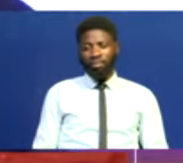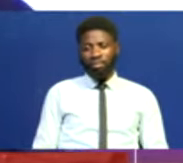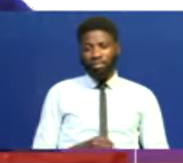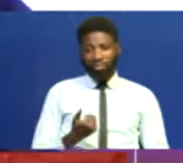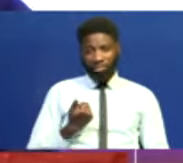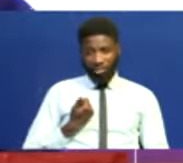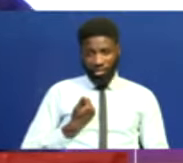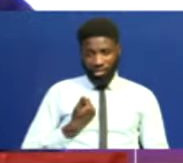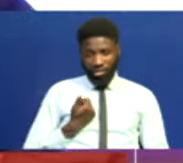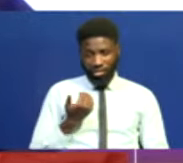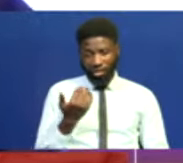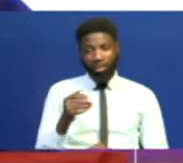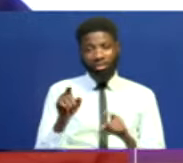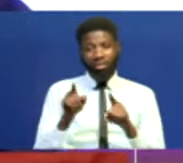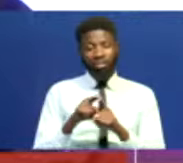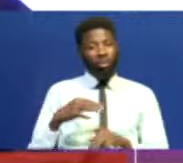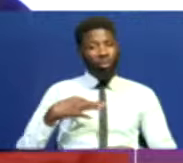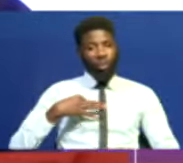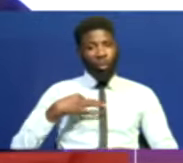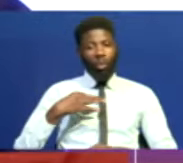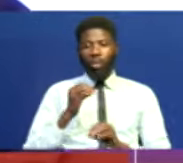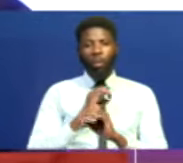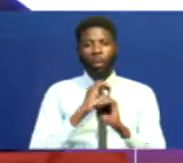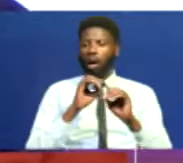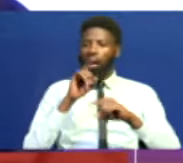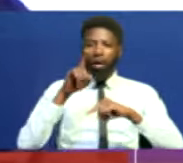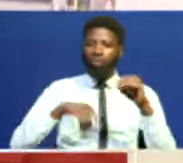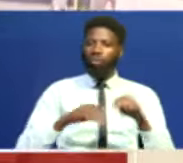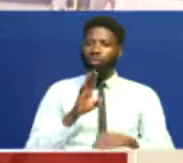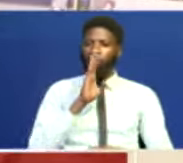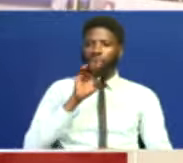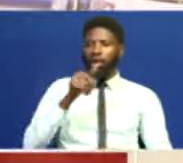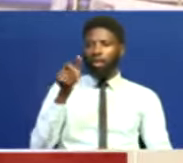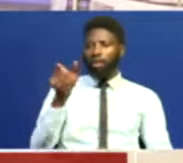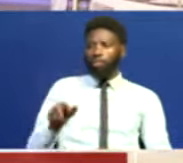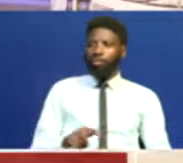singuo, utaomba mtu baba.